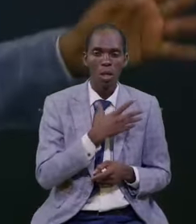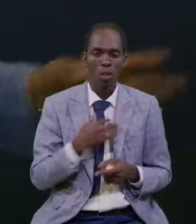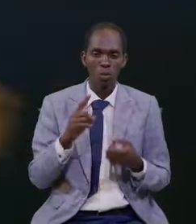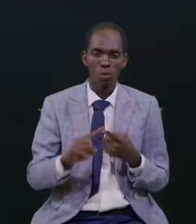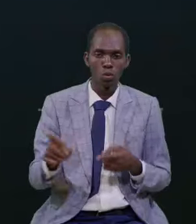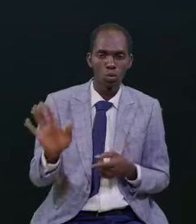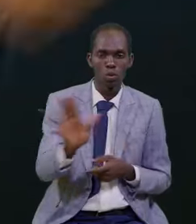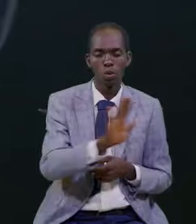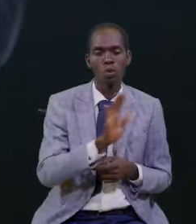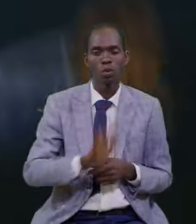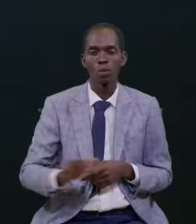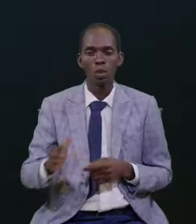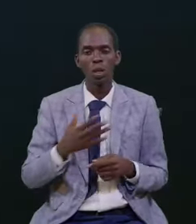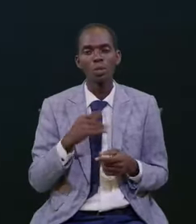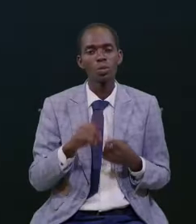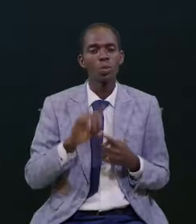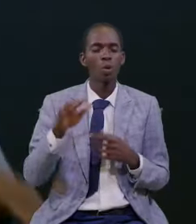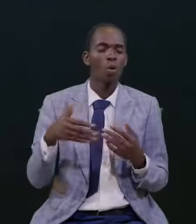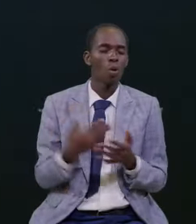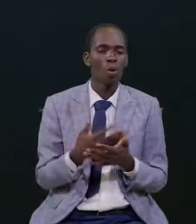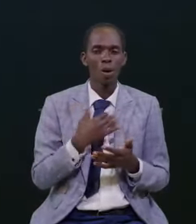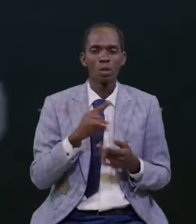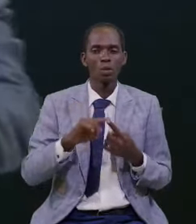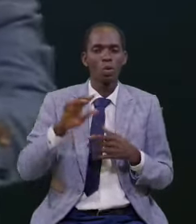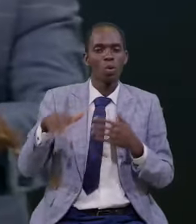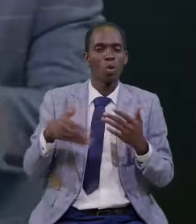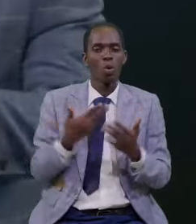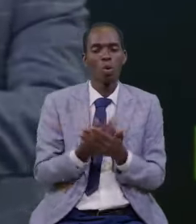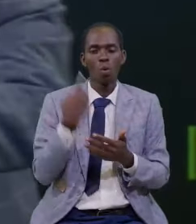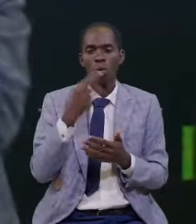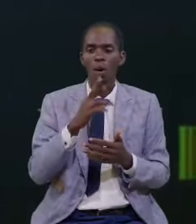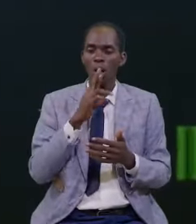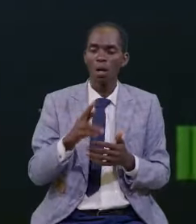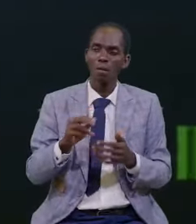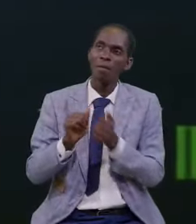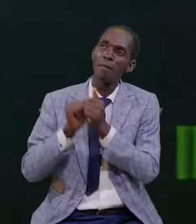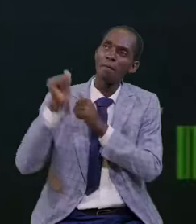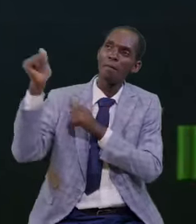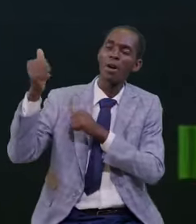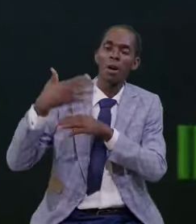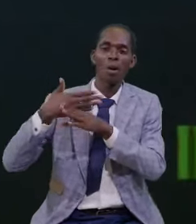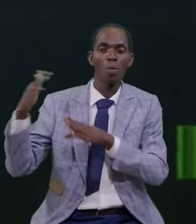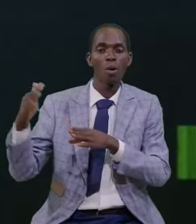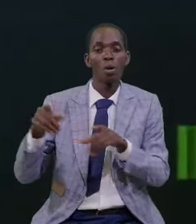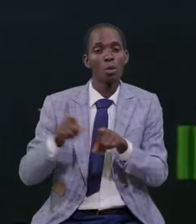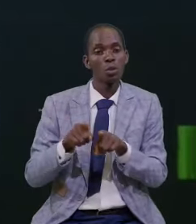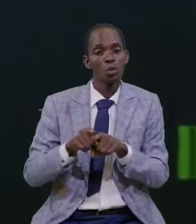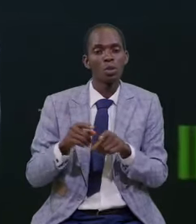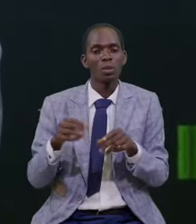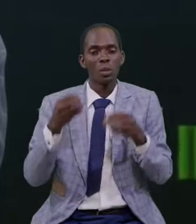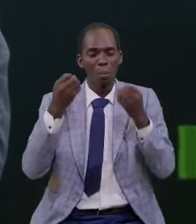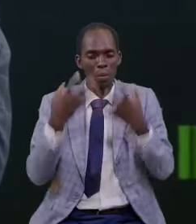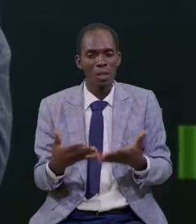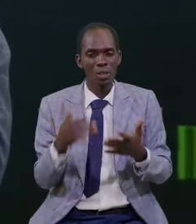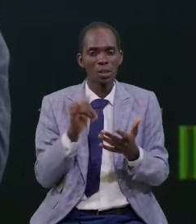and to all and to all that are far off, even as many as the Lord our God